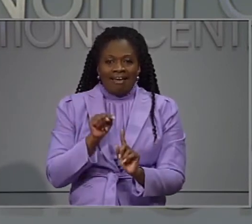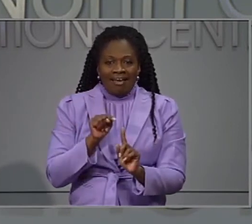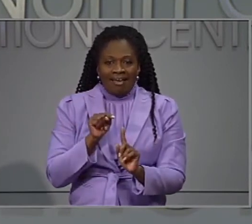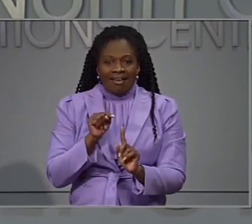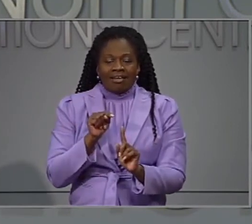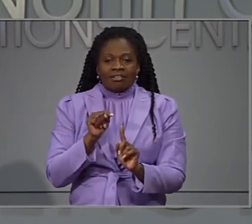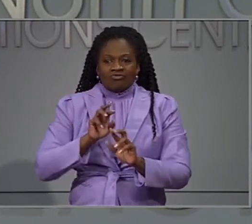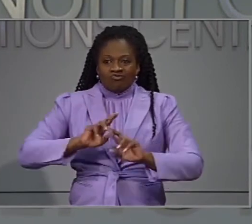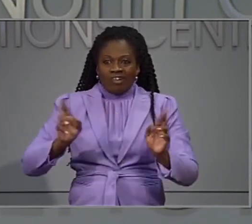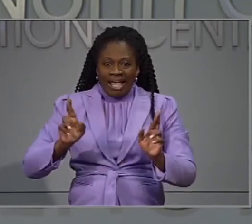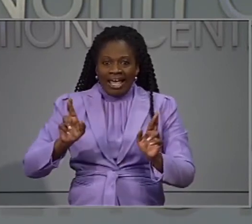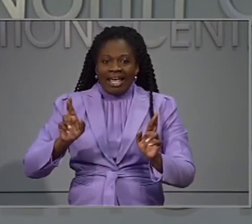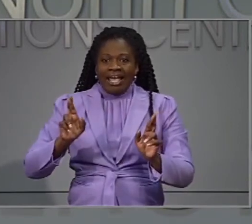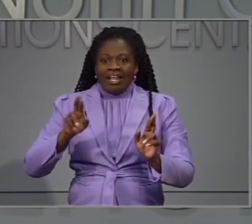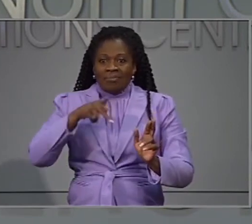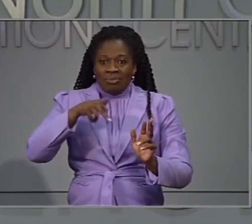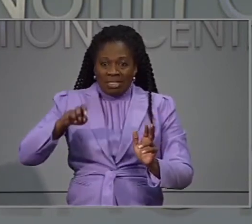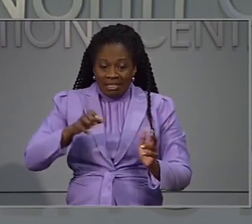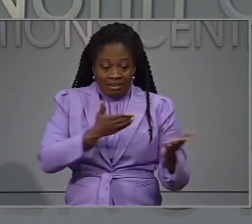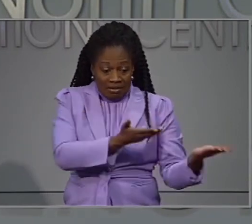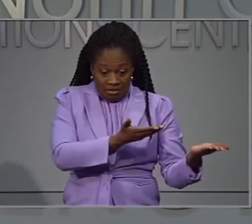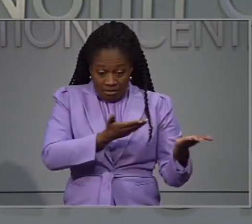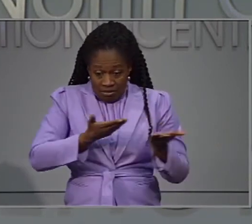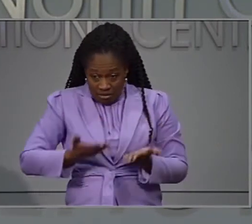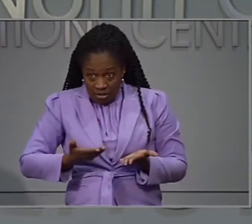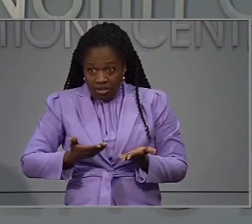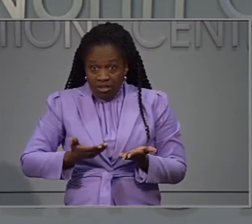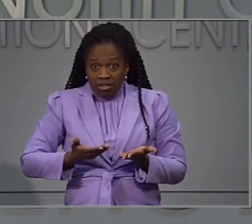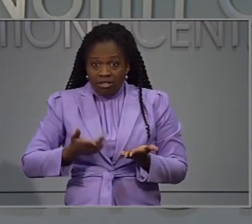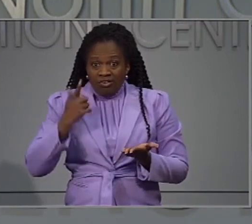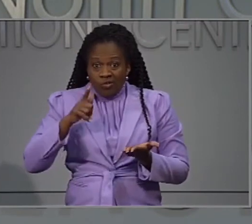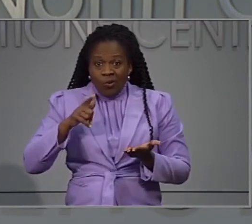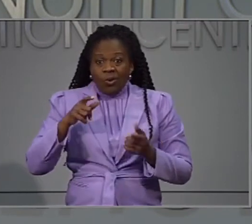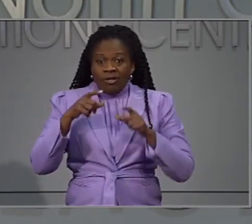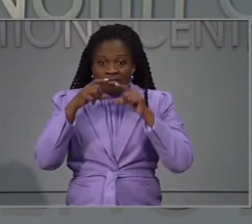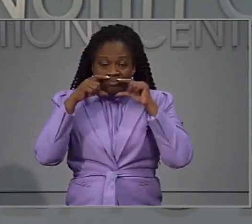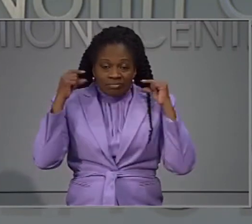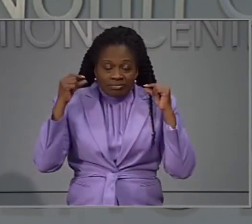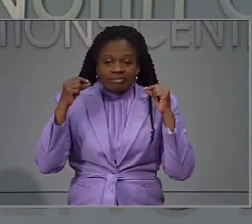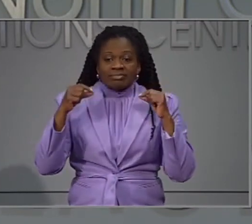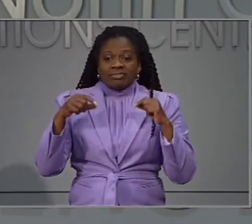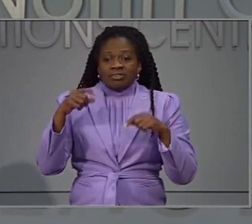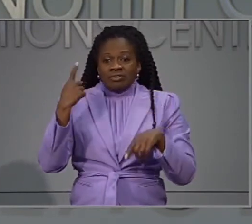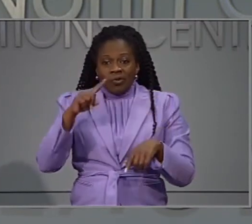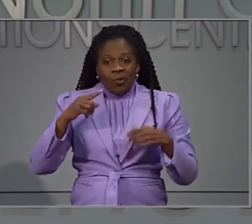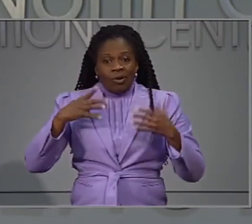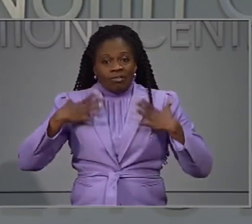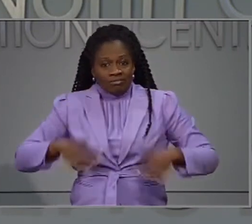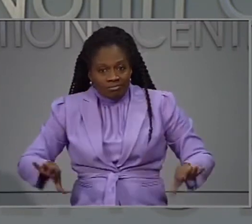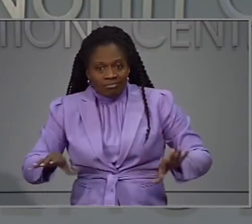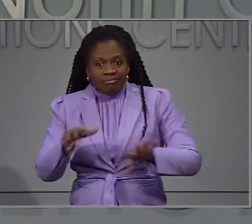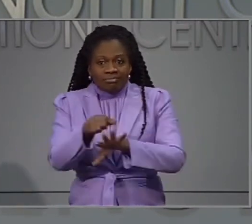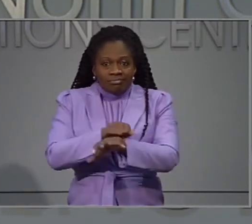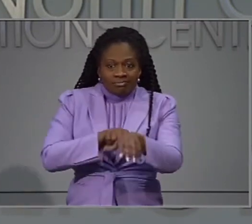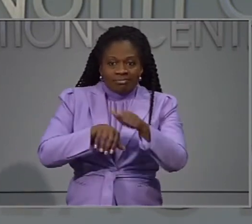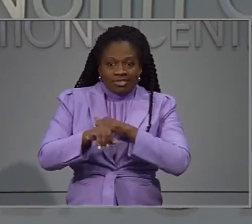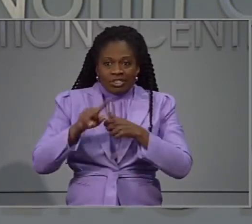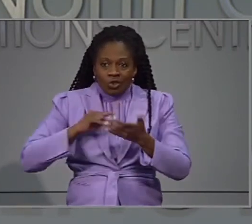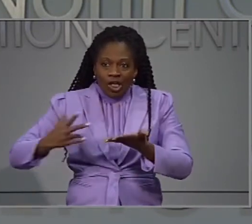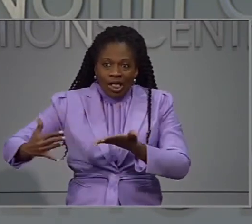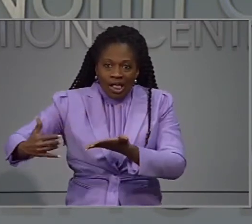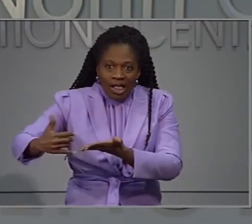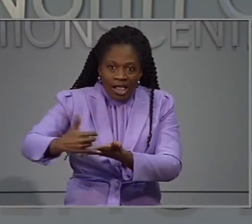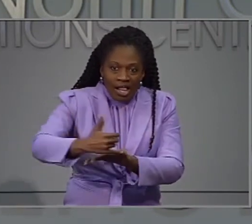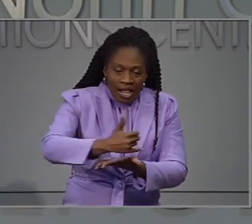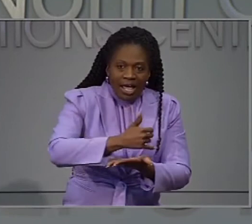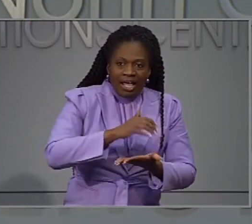the supplies and personal protective equipment that we need in order to collect the samples to be able to get to